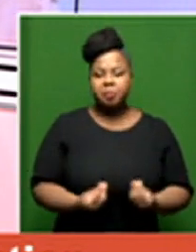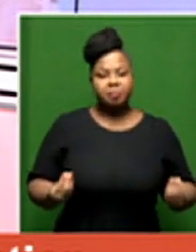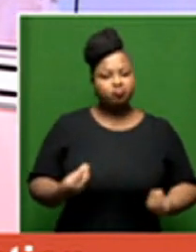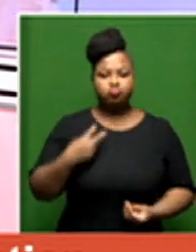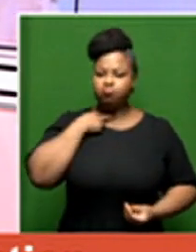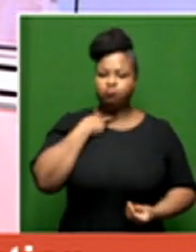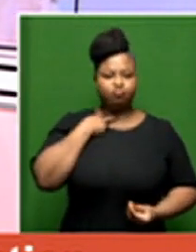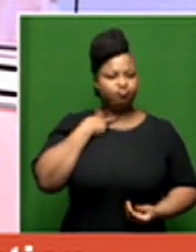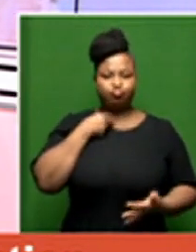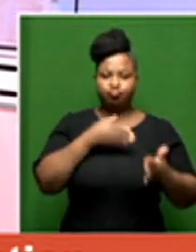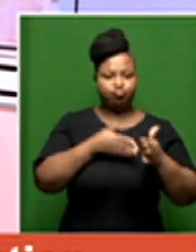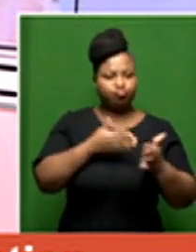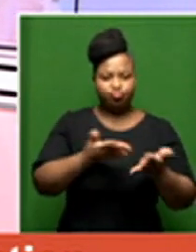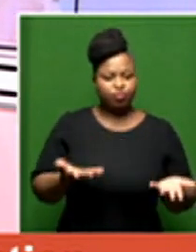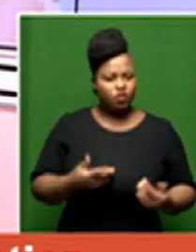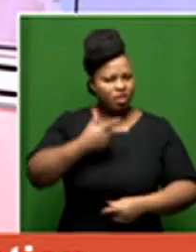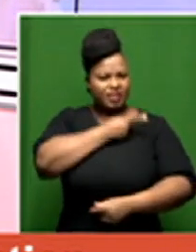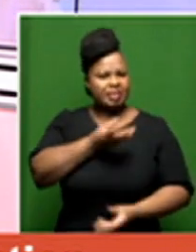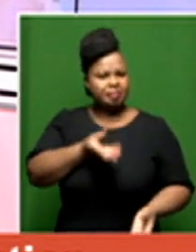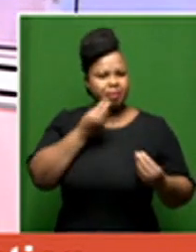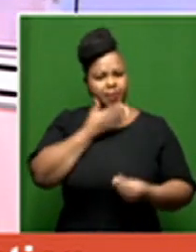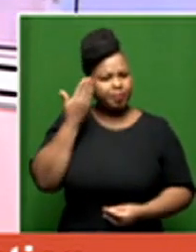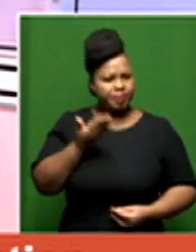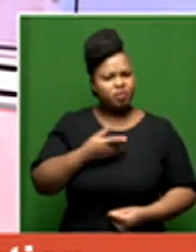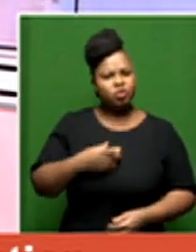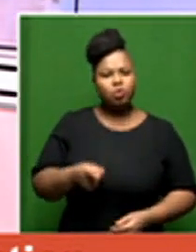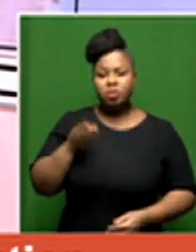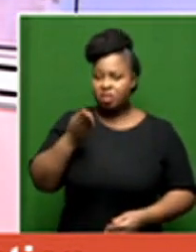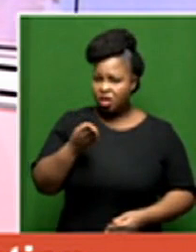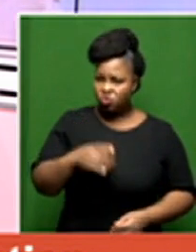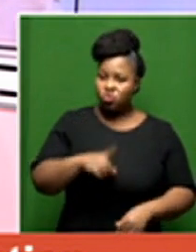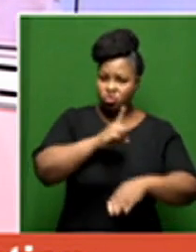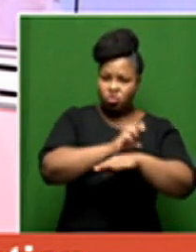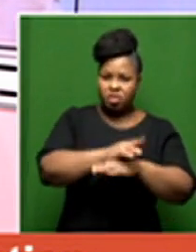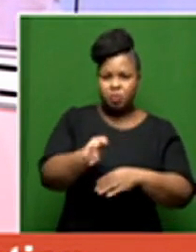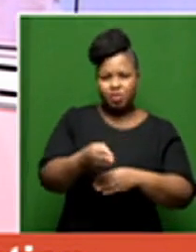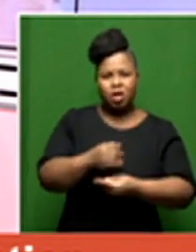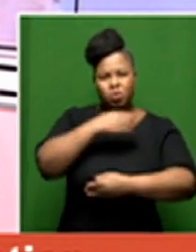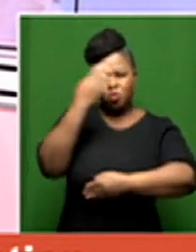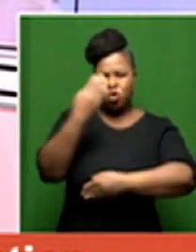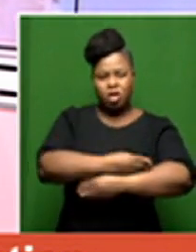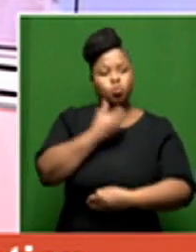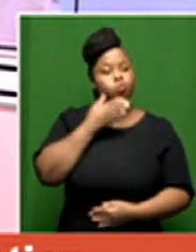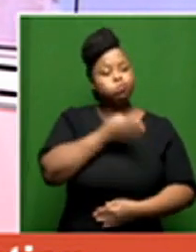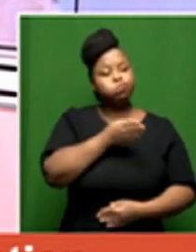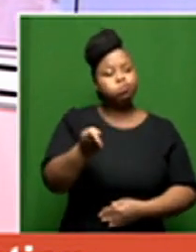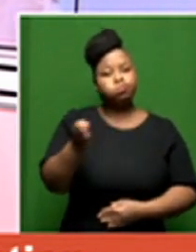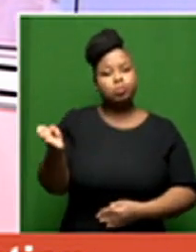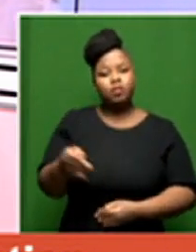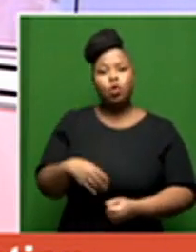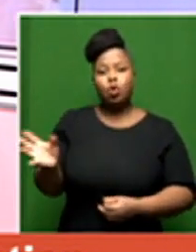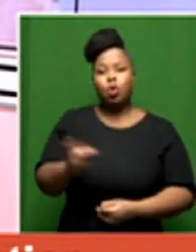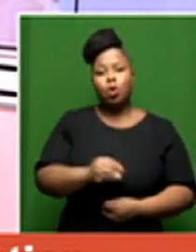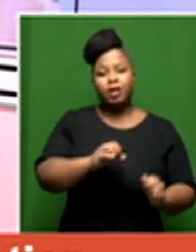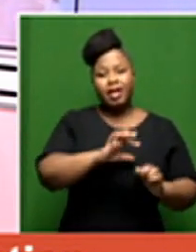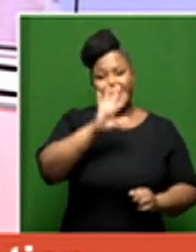not accessing the life-saving vaccines. As Doctors Without Borders being on the ground, are you